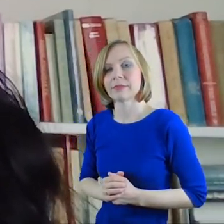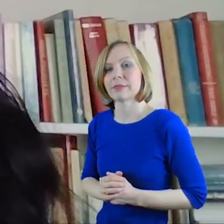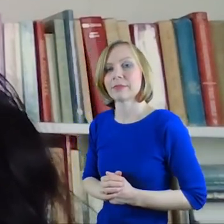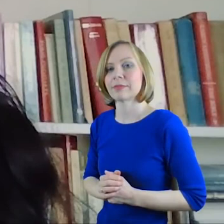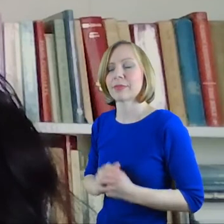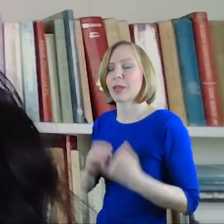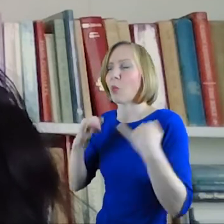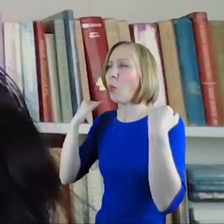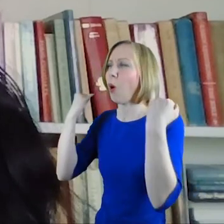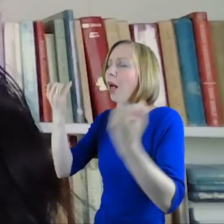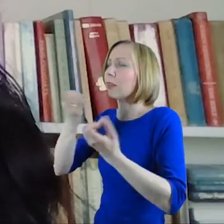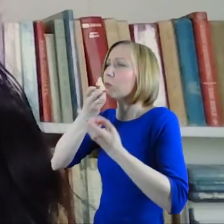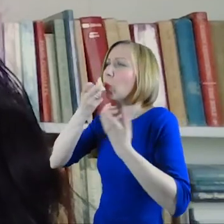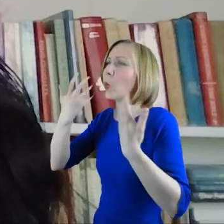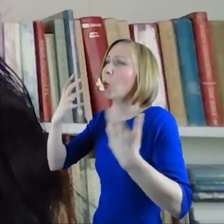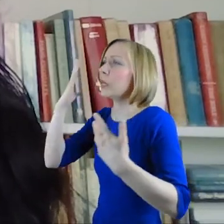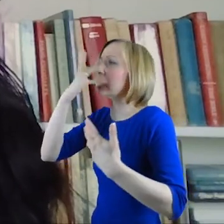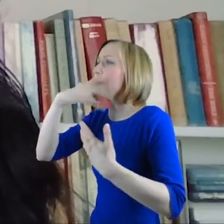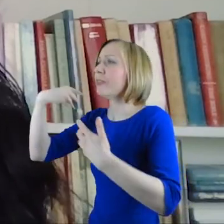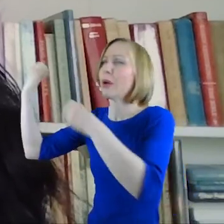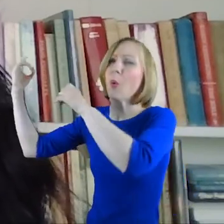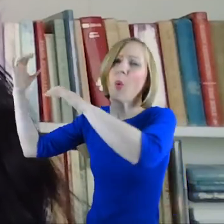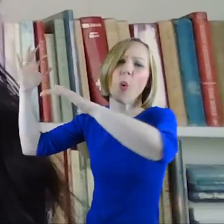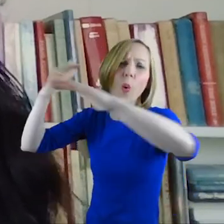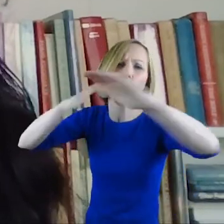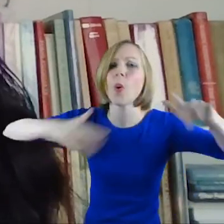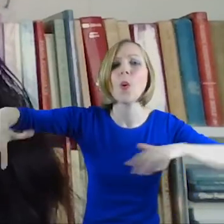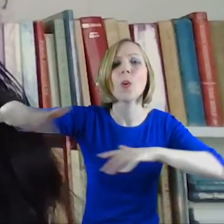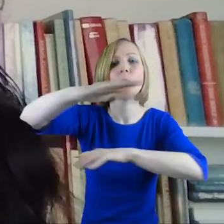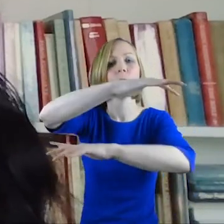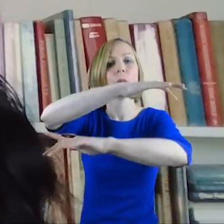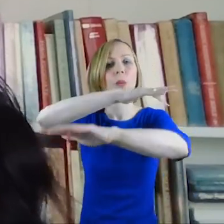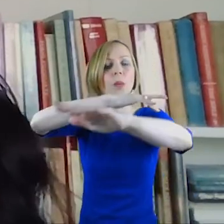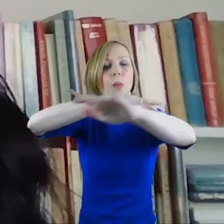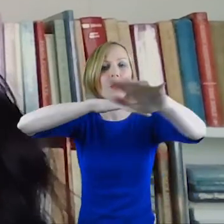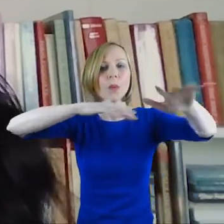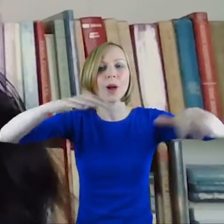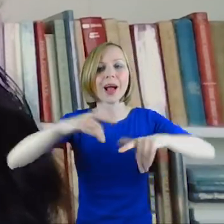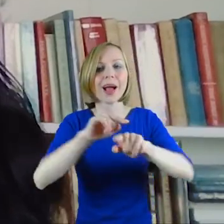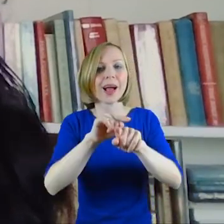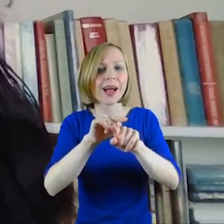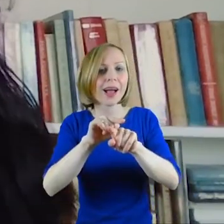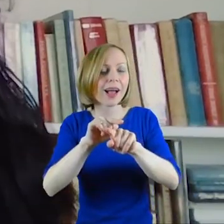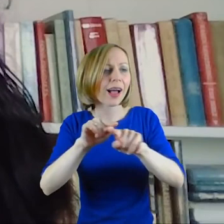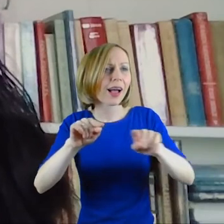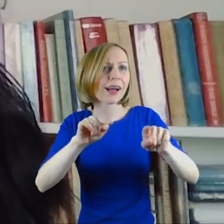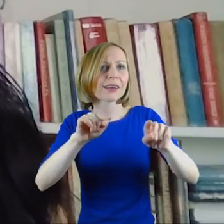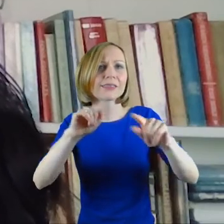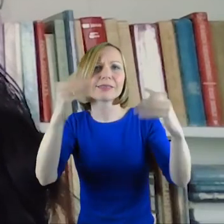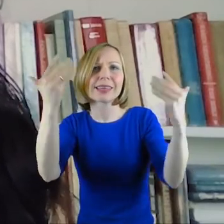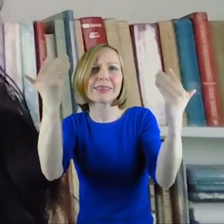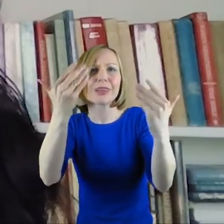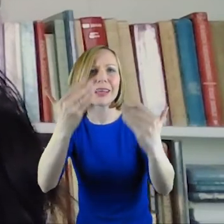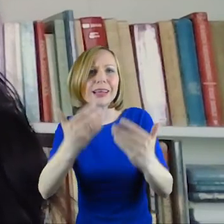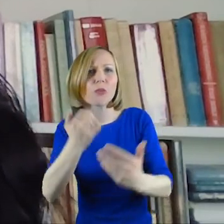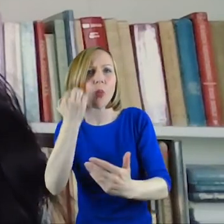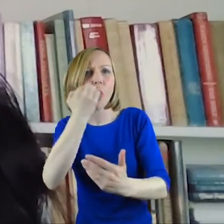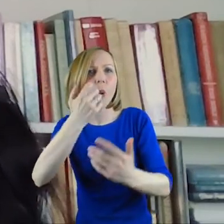Wild, iridescent spirit who whistles through the reeds and rushes and warms the hazy honey-golden